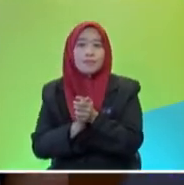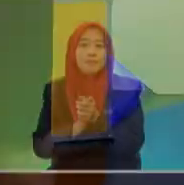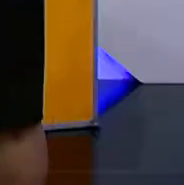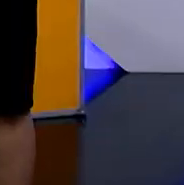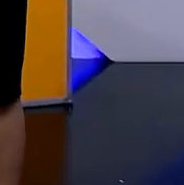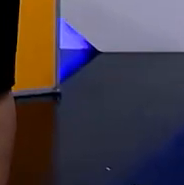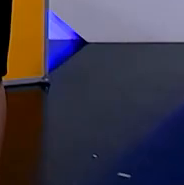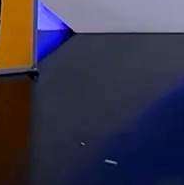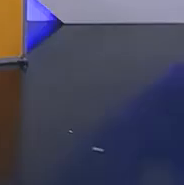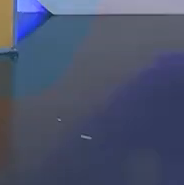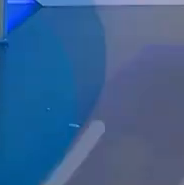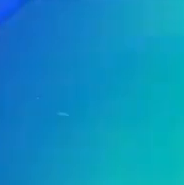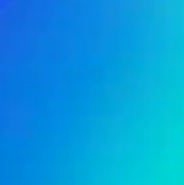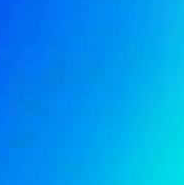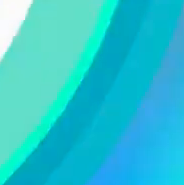Okay.